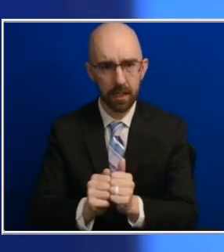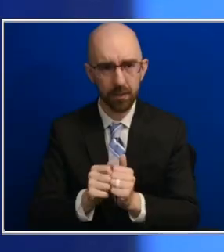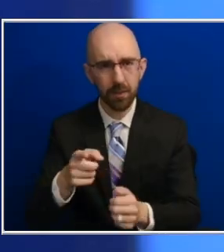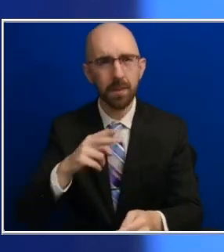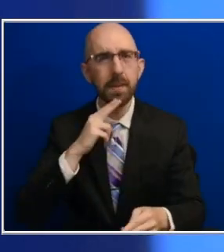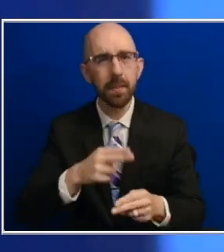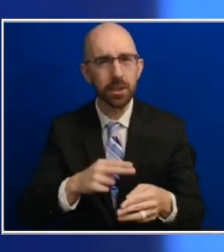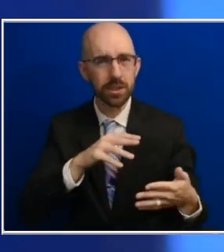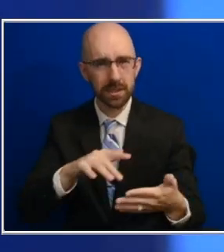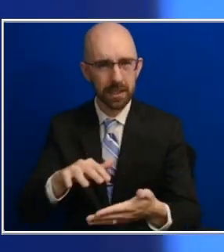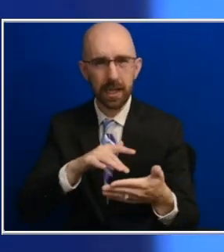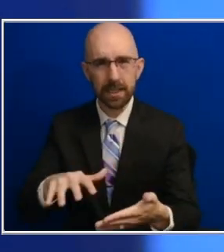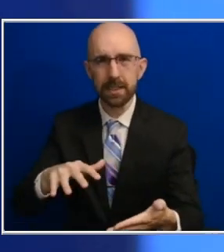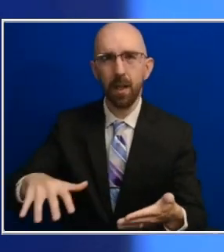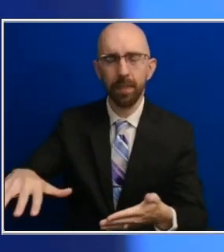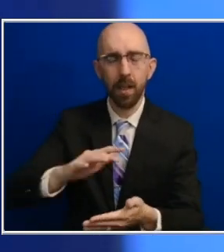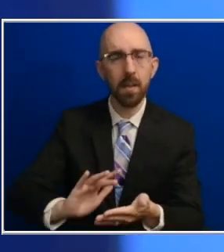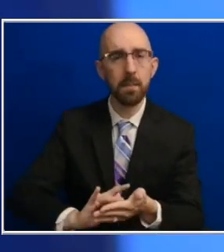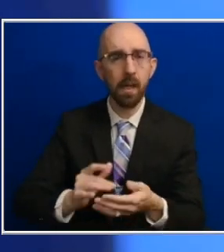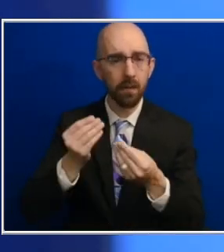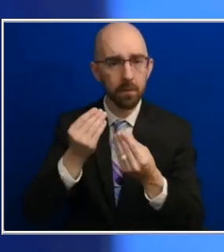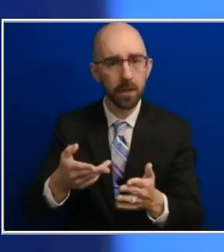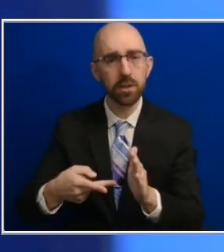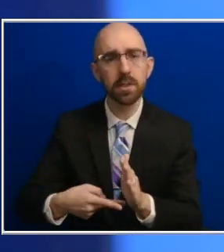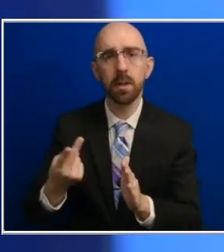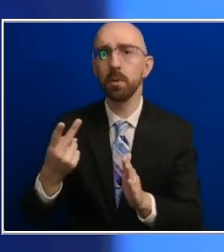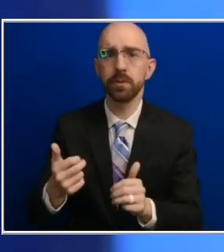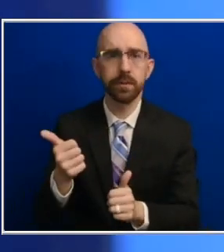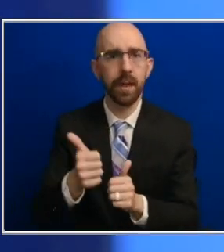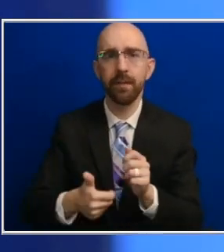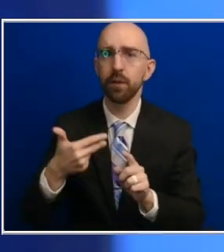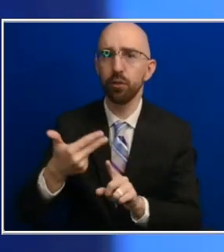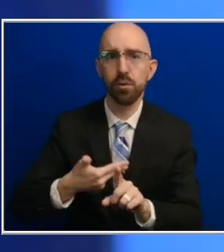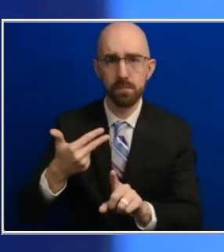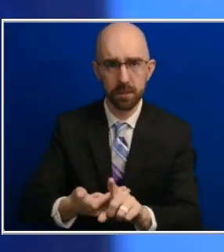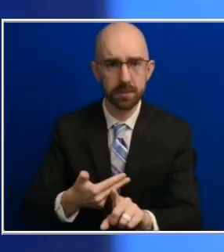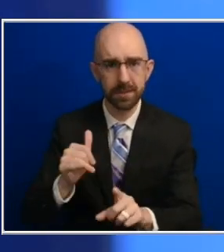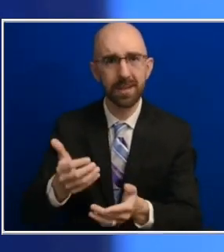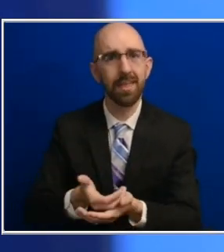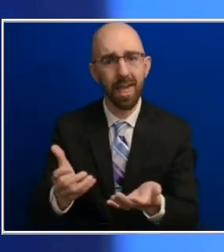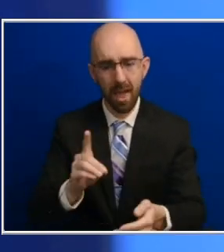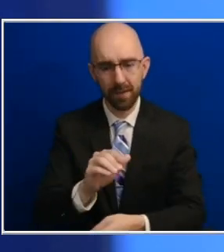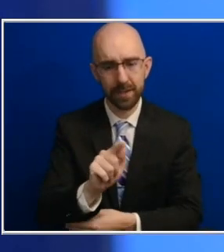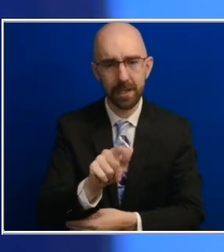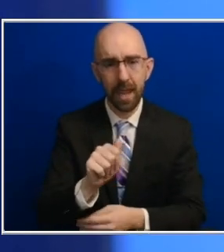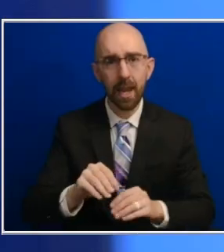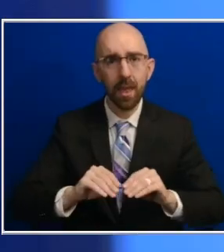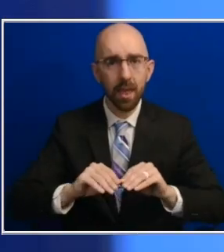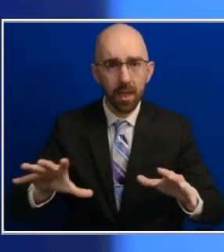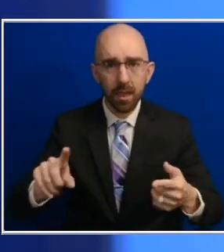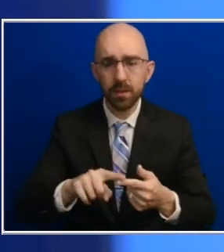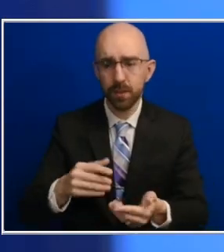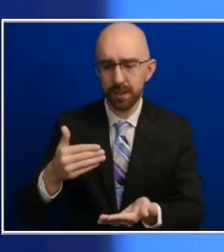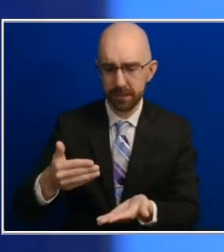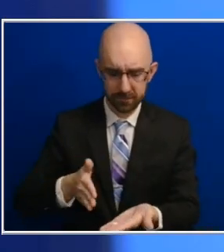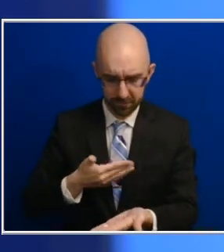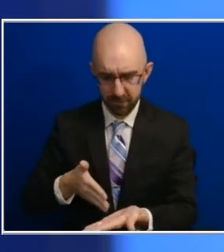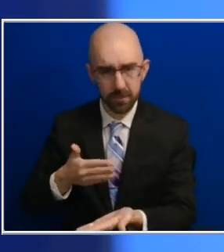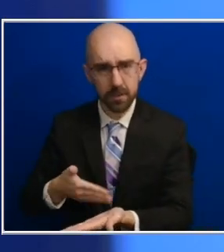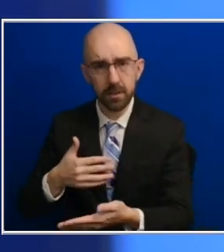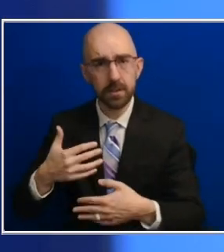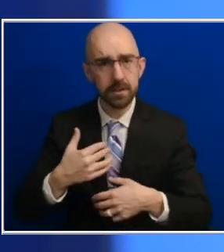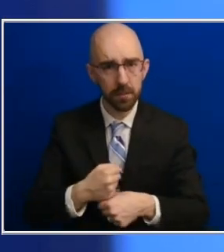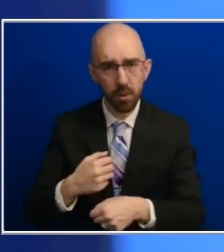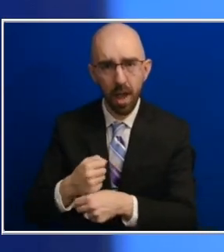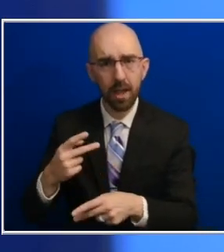there. Medical information doubles about every 3 months. That's a lot of data that's out there to try and go through and summarize and figure out what the next best